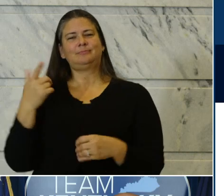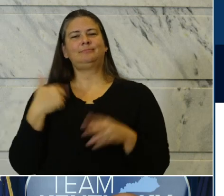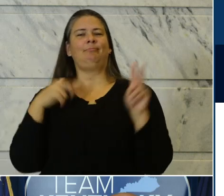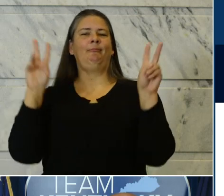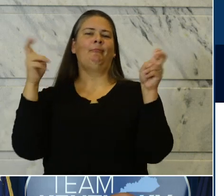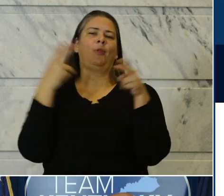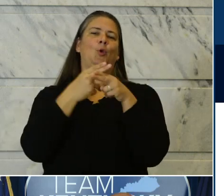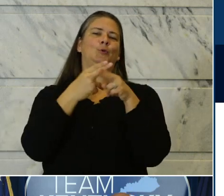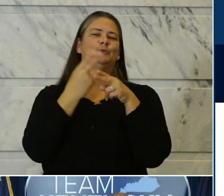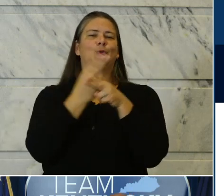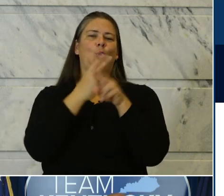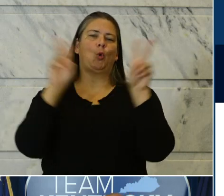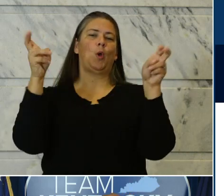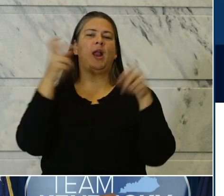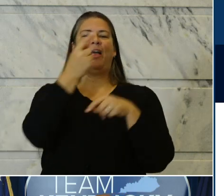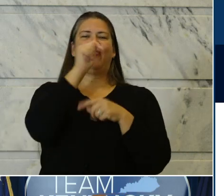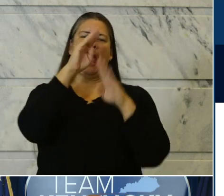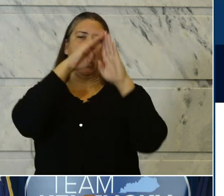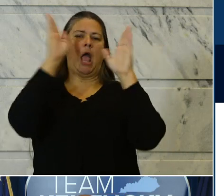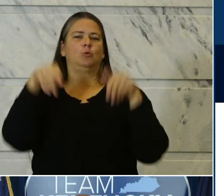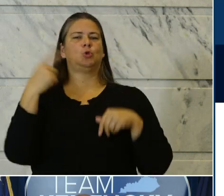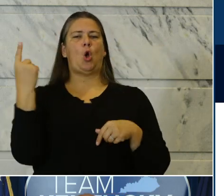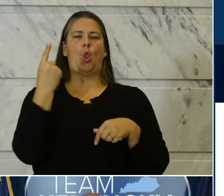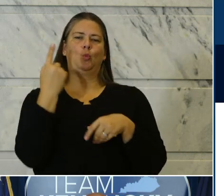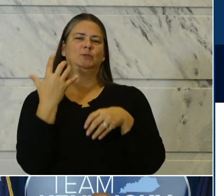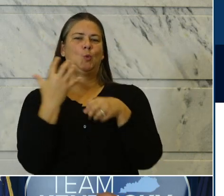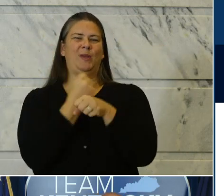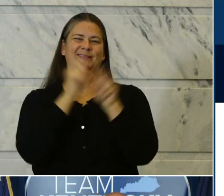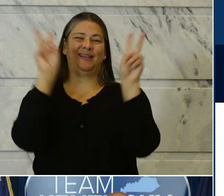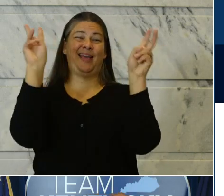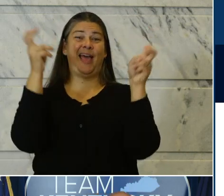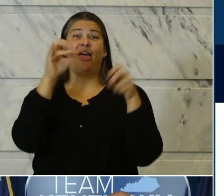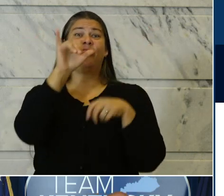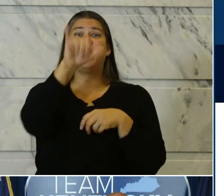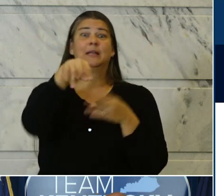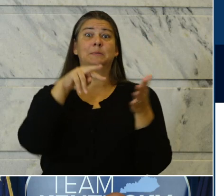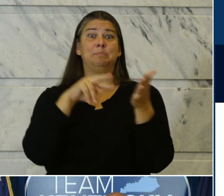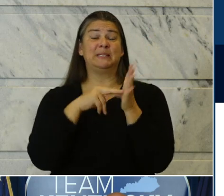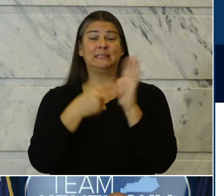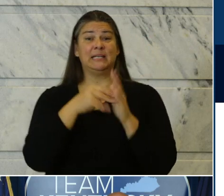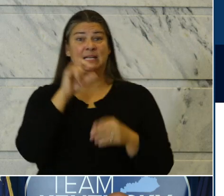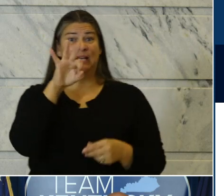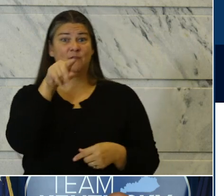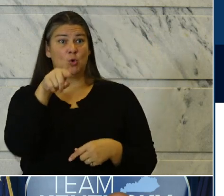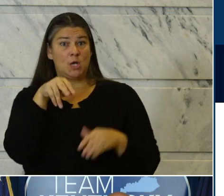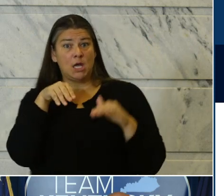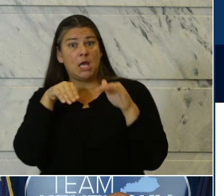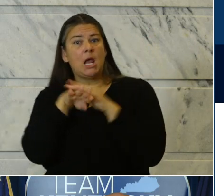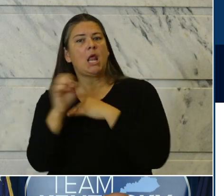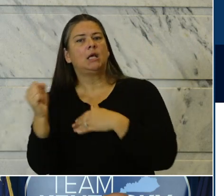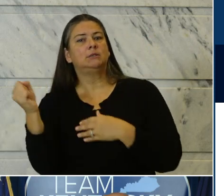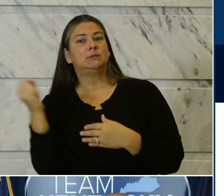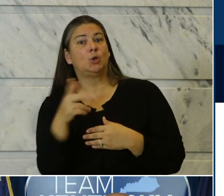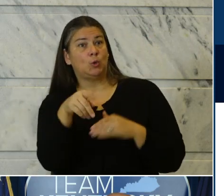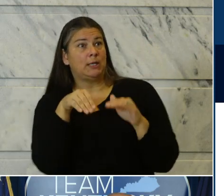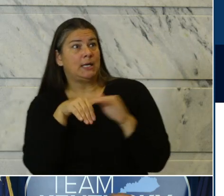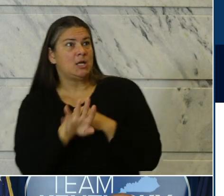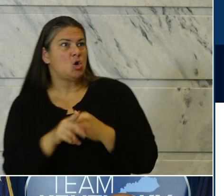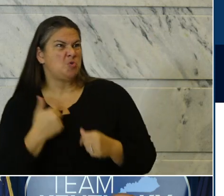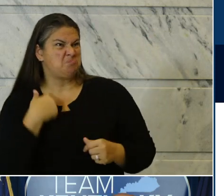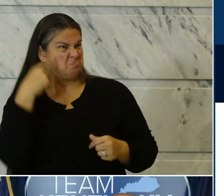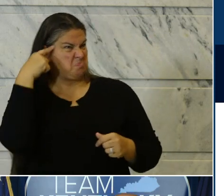thing, people may flaunt the rules and disregard the rules, and you know what, you may luck out and it may work out okay. But